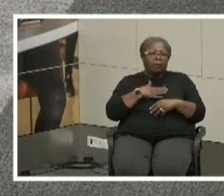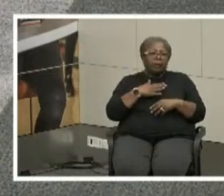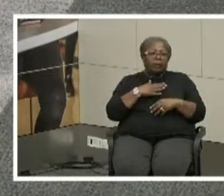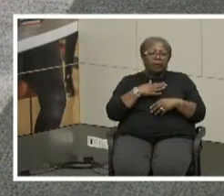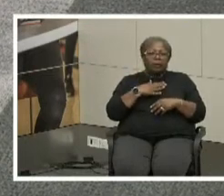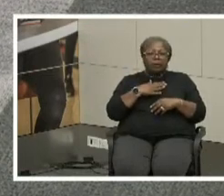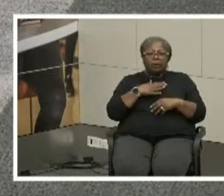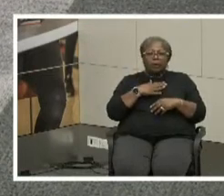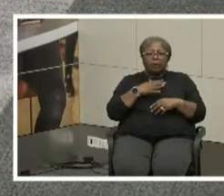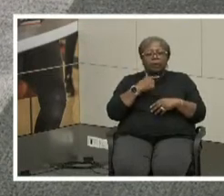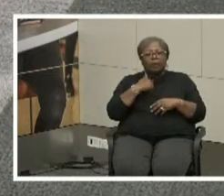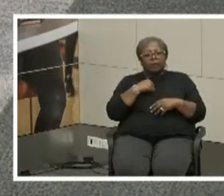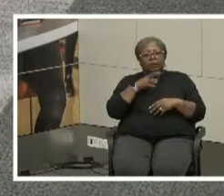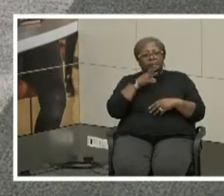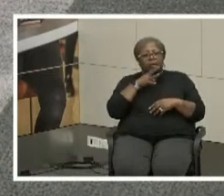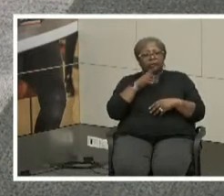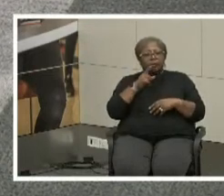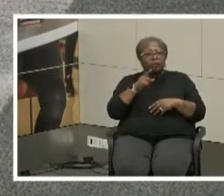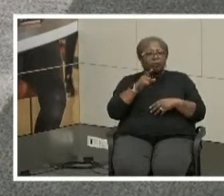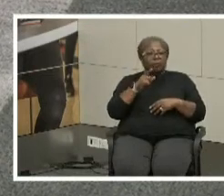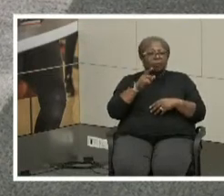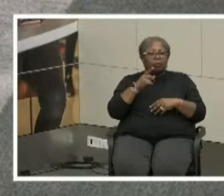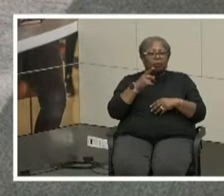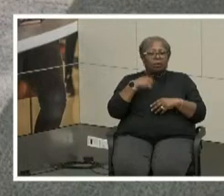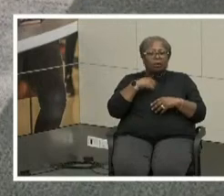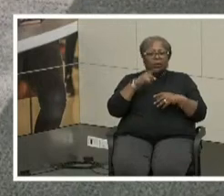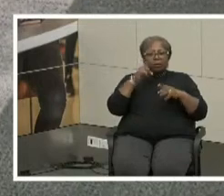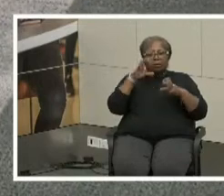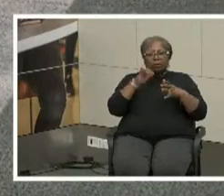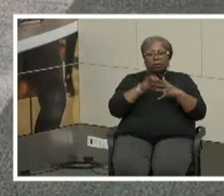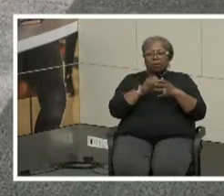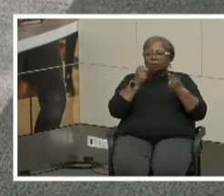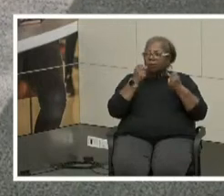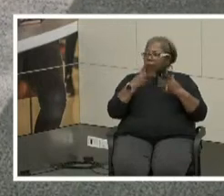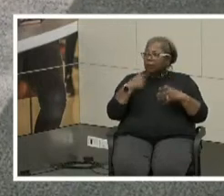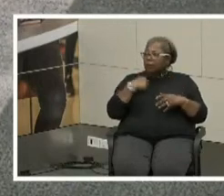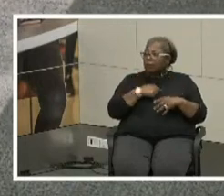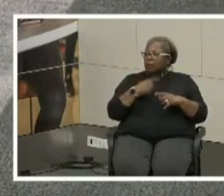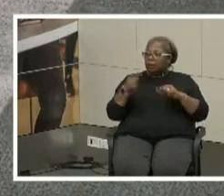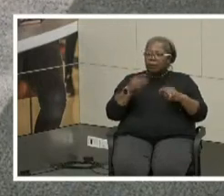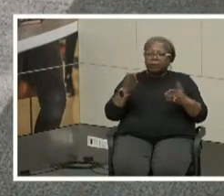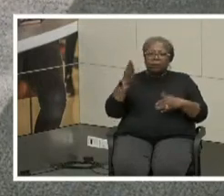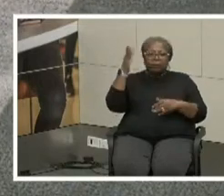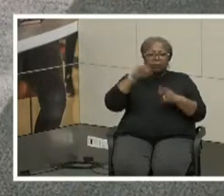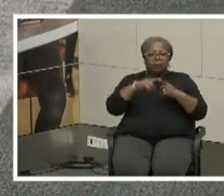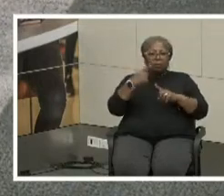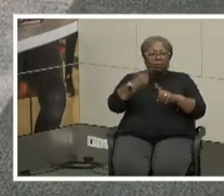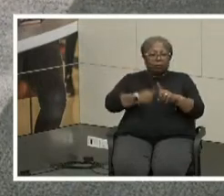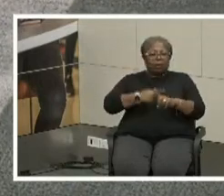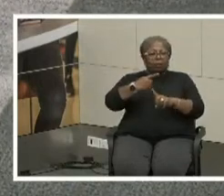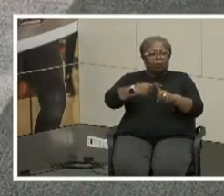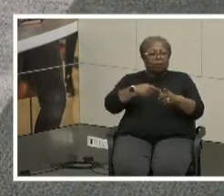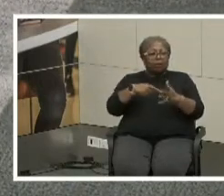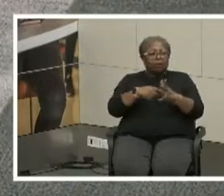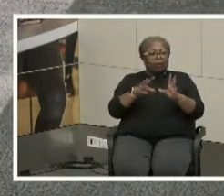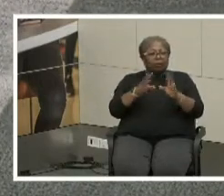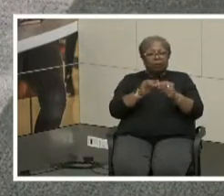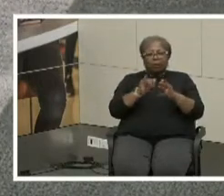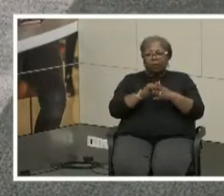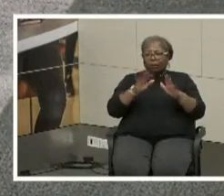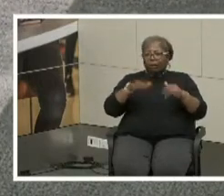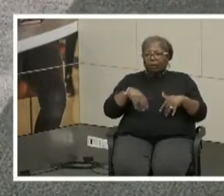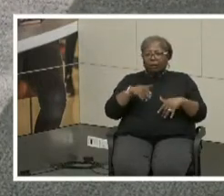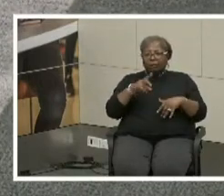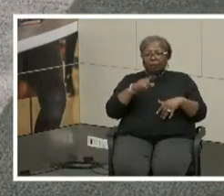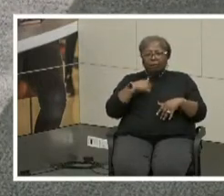meeting well I spoke and you glared at me and I was struck by the fact that with so many of us coming up here and speaking to you month after month at these meetings you haven't